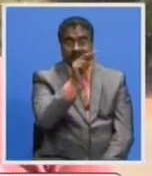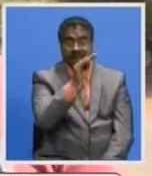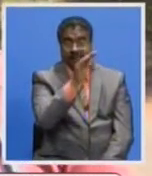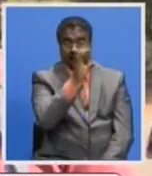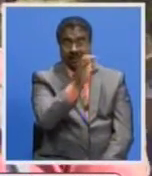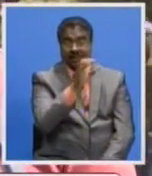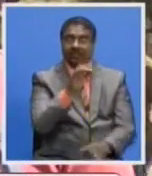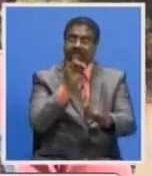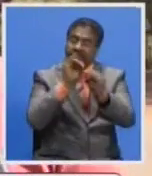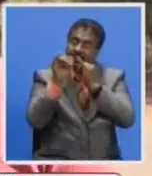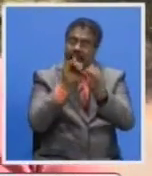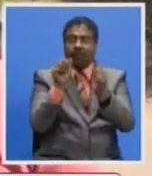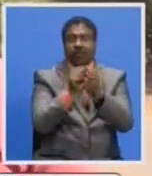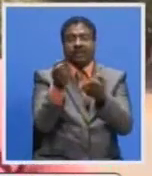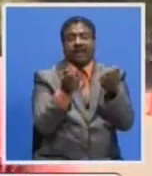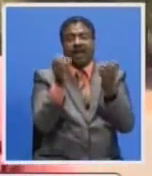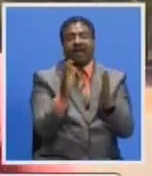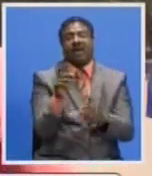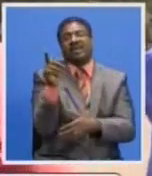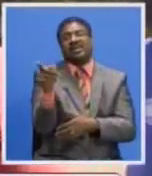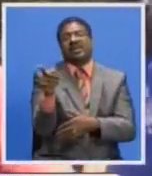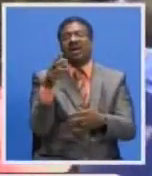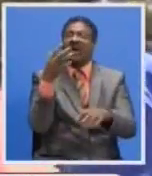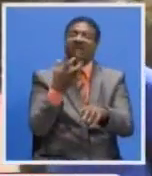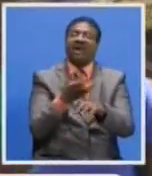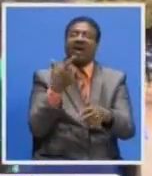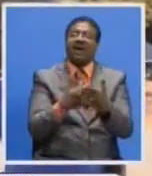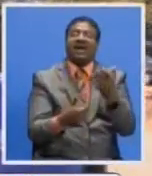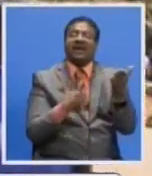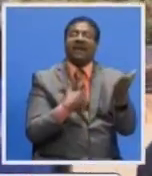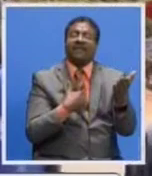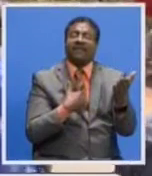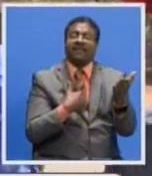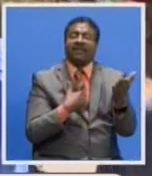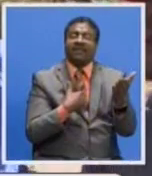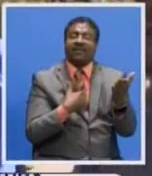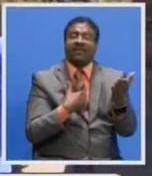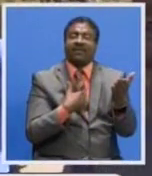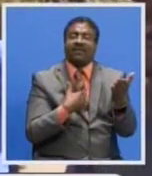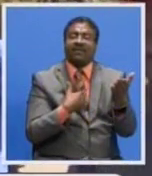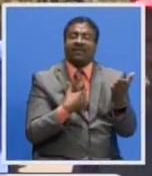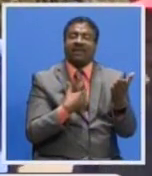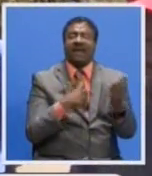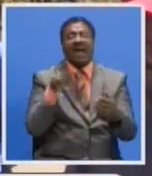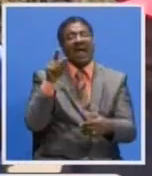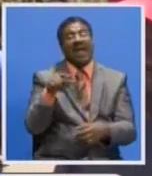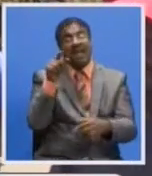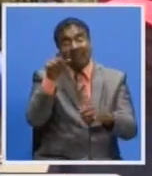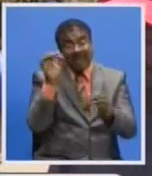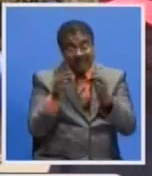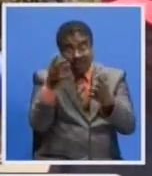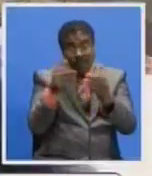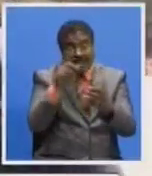expressed concern over the hiccups they have been facing. For the manager to sign, I mean, it just takes the whole day for you to just